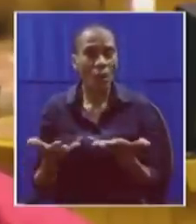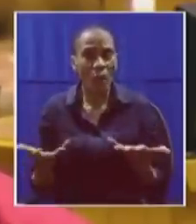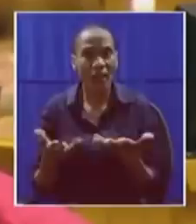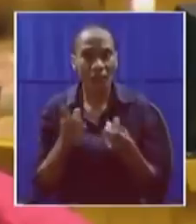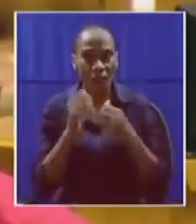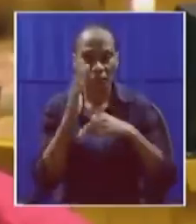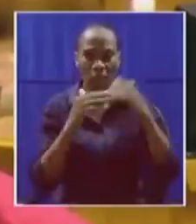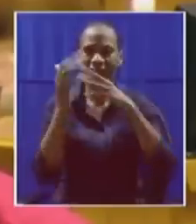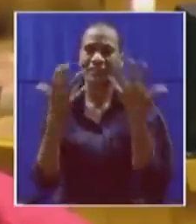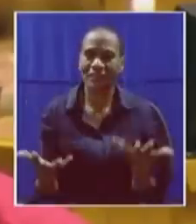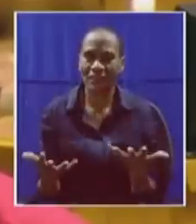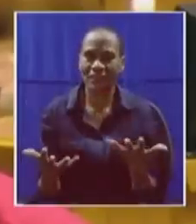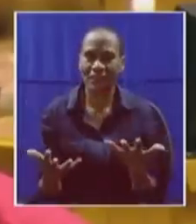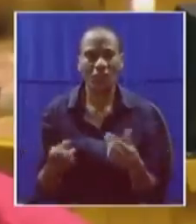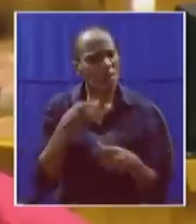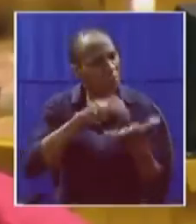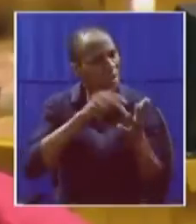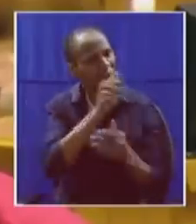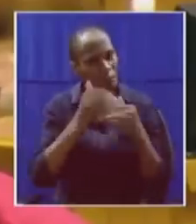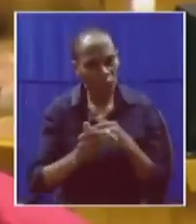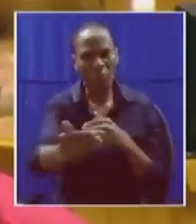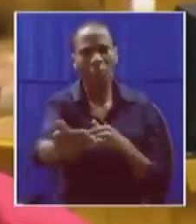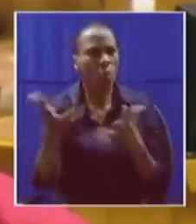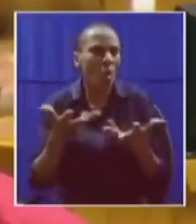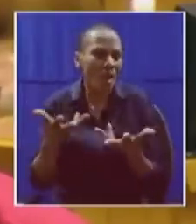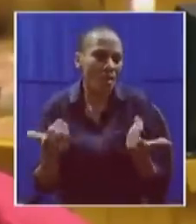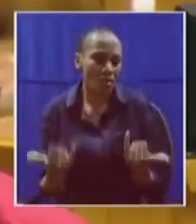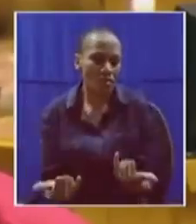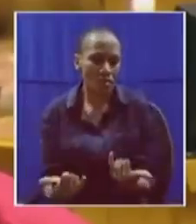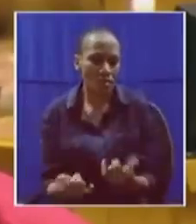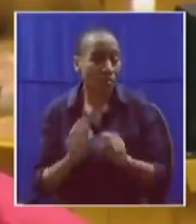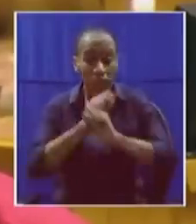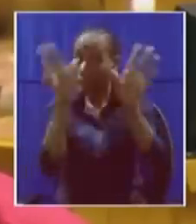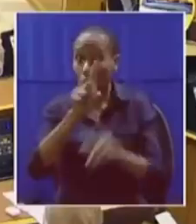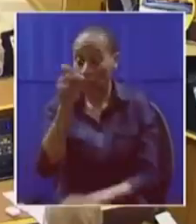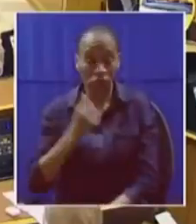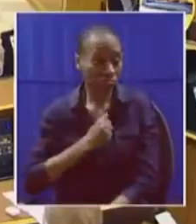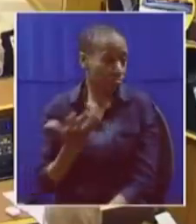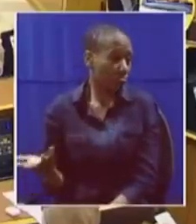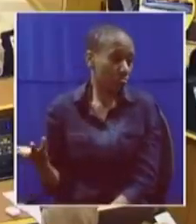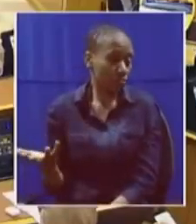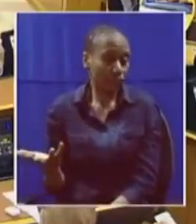emissions and where are we supposed to be? That is the straightforward question. Honorable Minister.